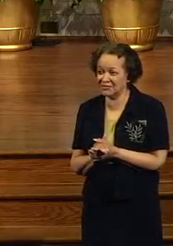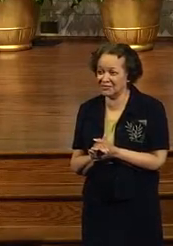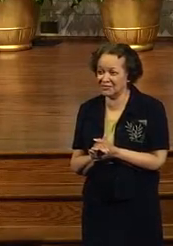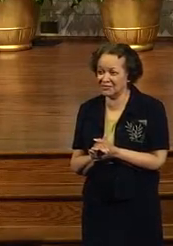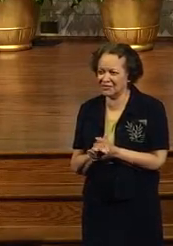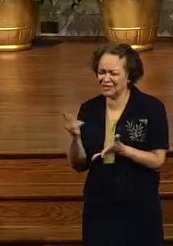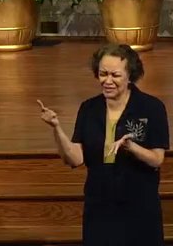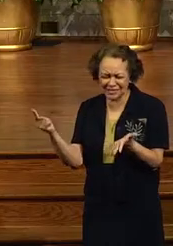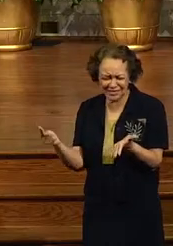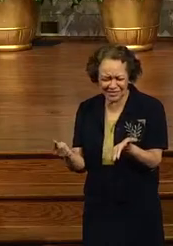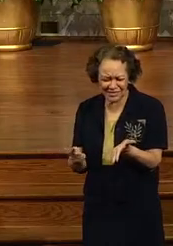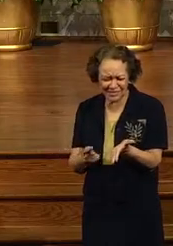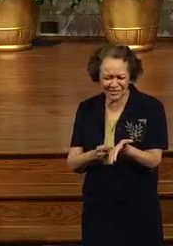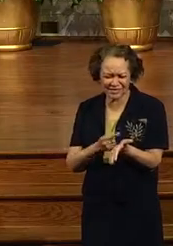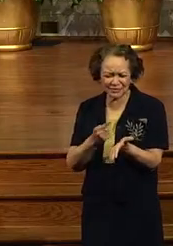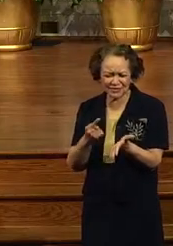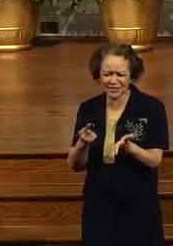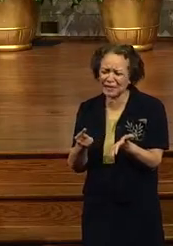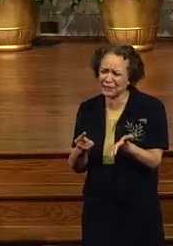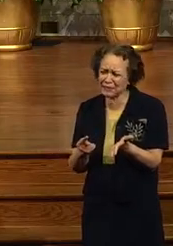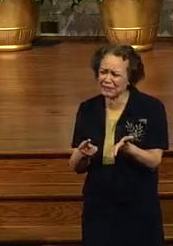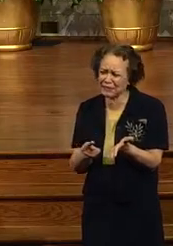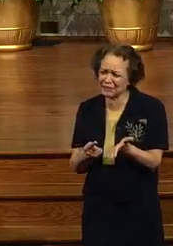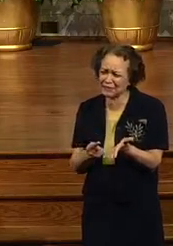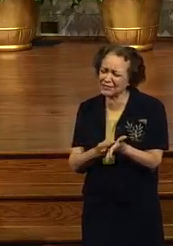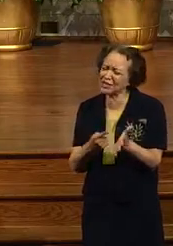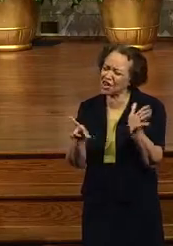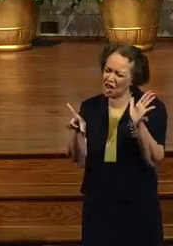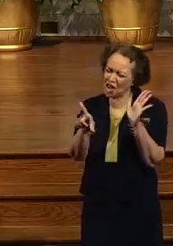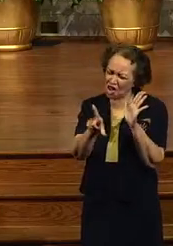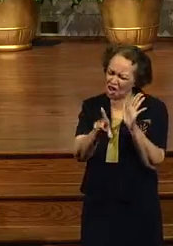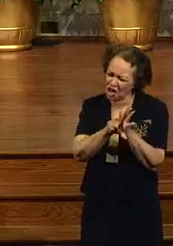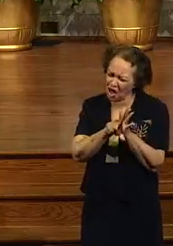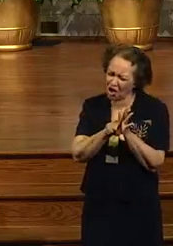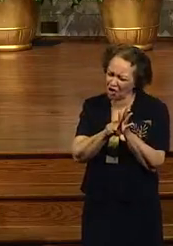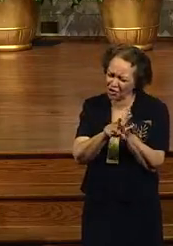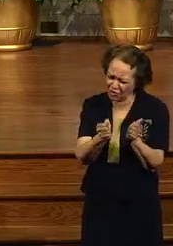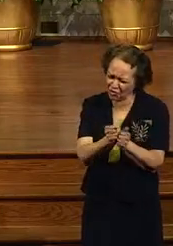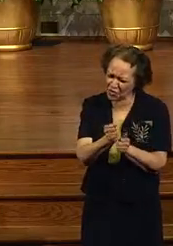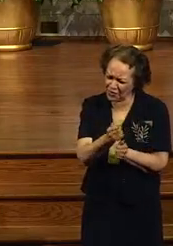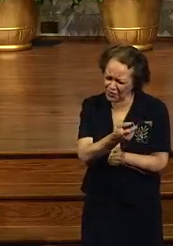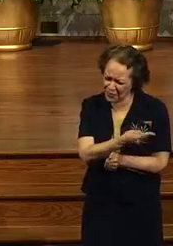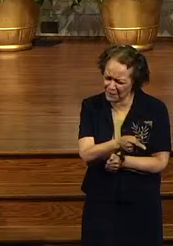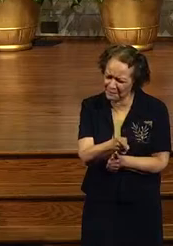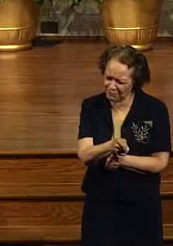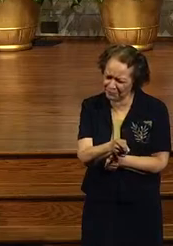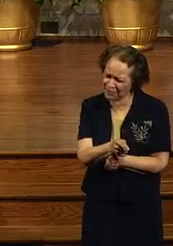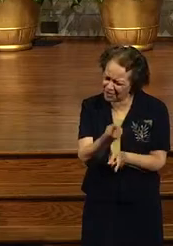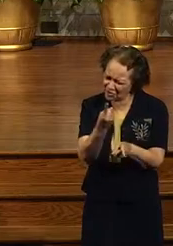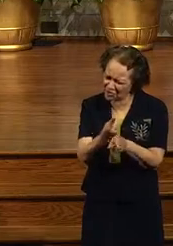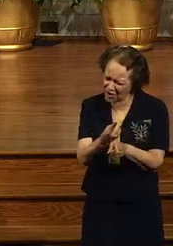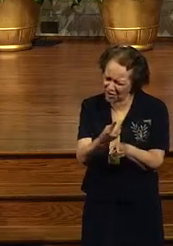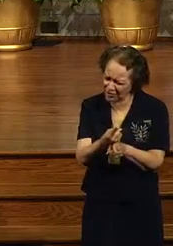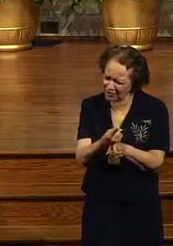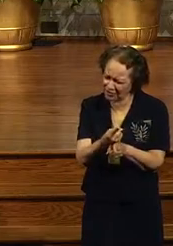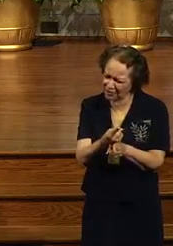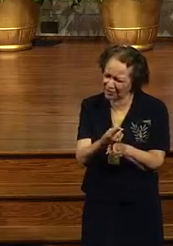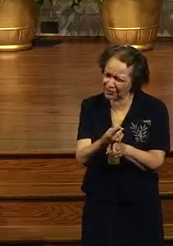And sometimes the law is on their side, rightfully so. Because they do the